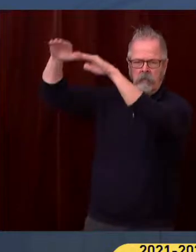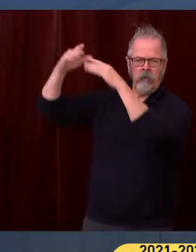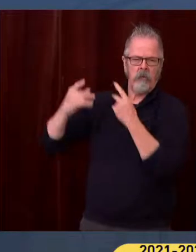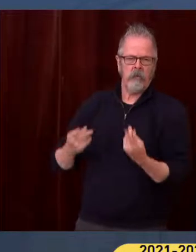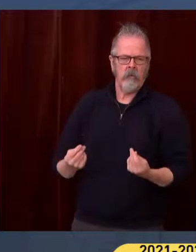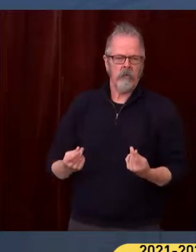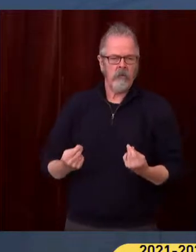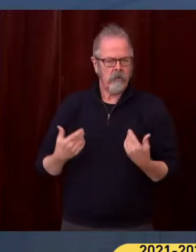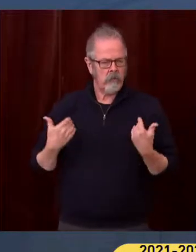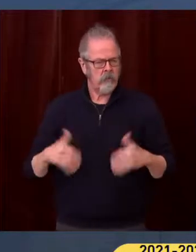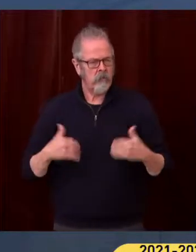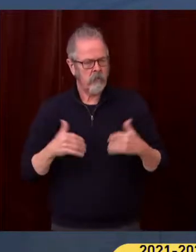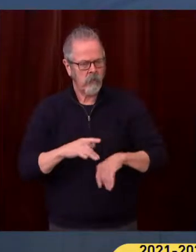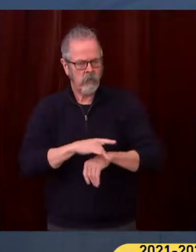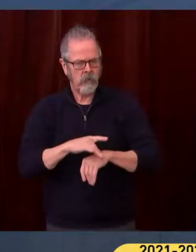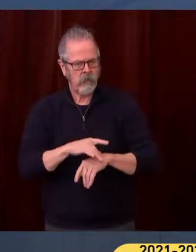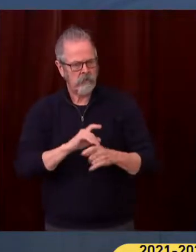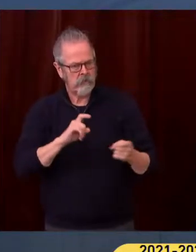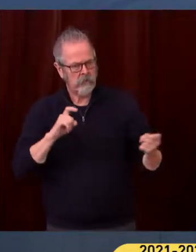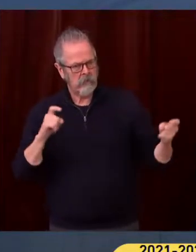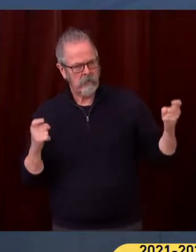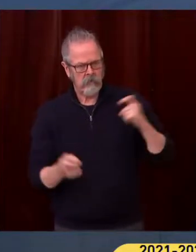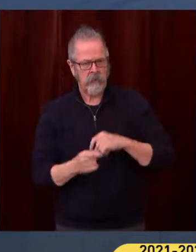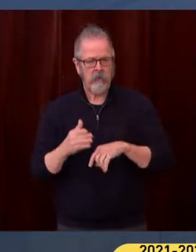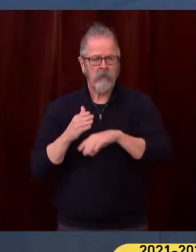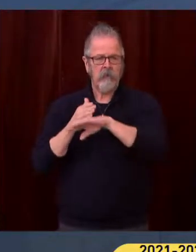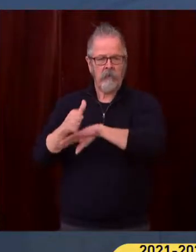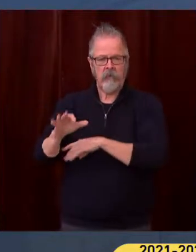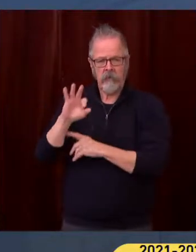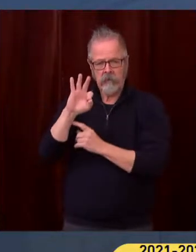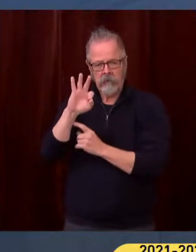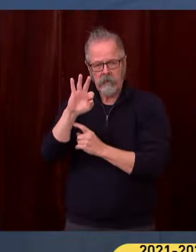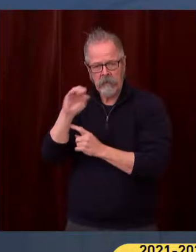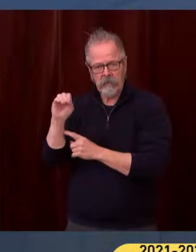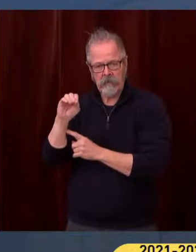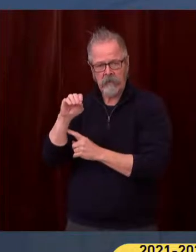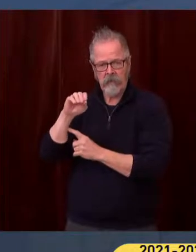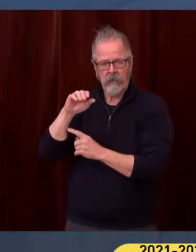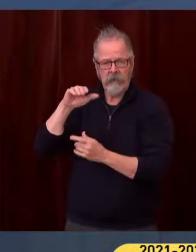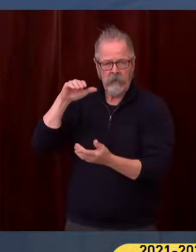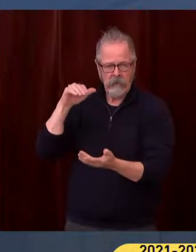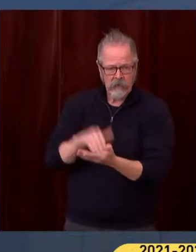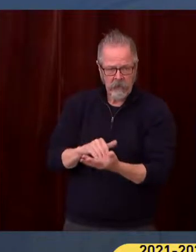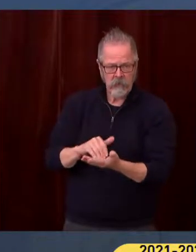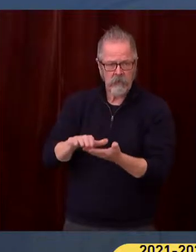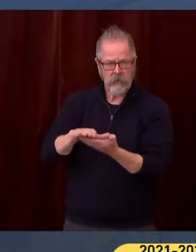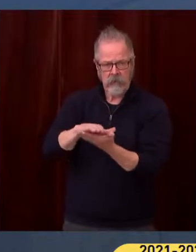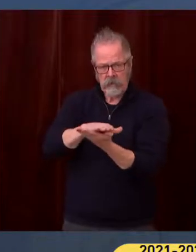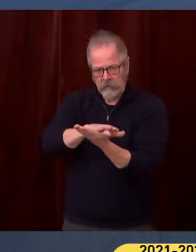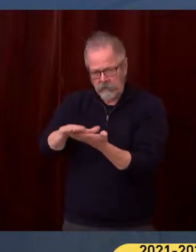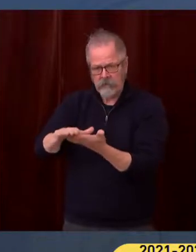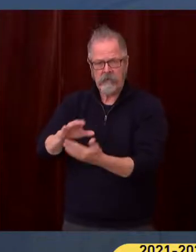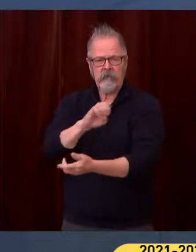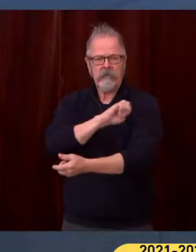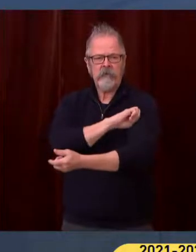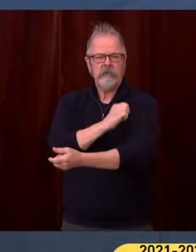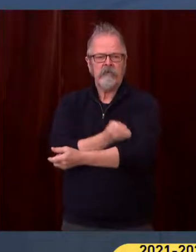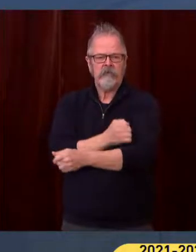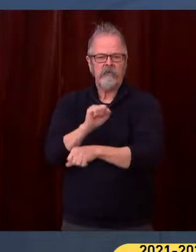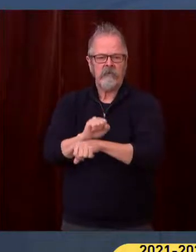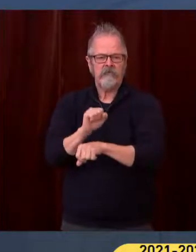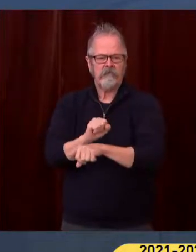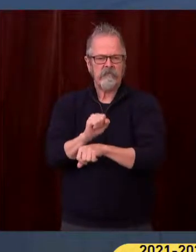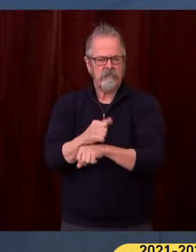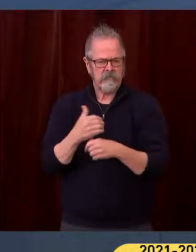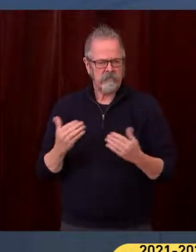state. And that number is continuing to grow rapidly. The top four categories in clean energy jobs